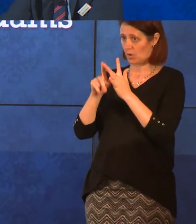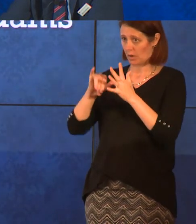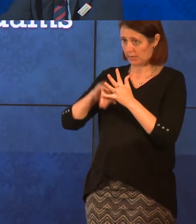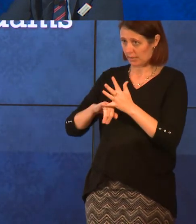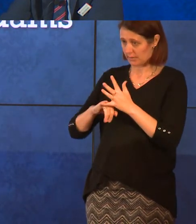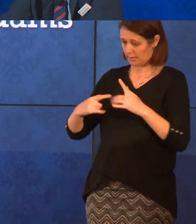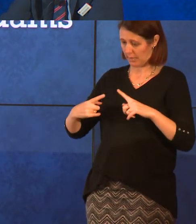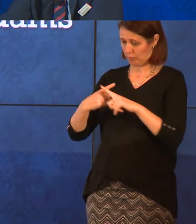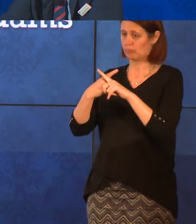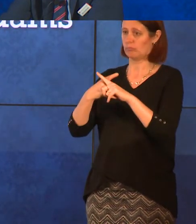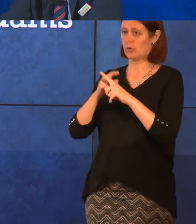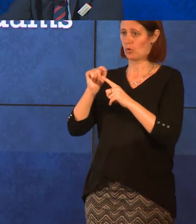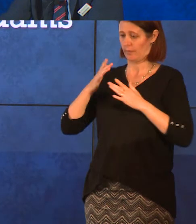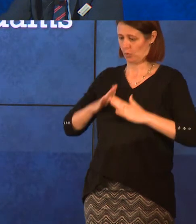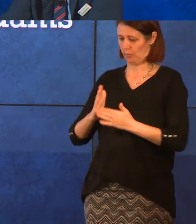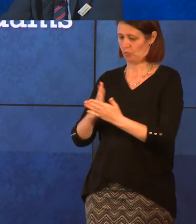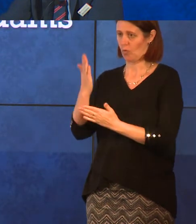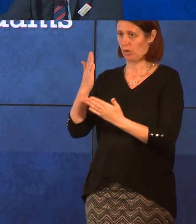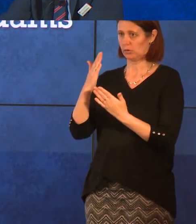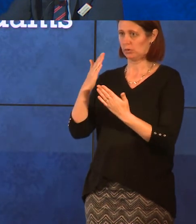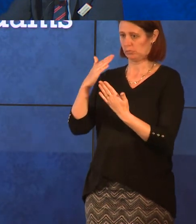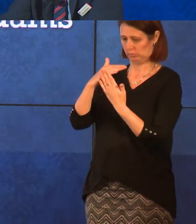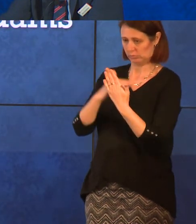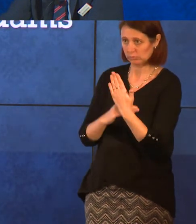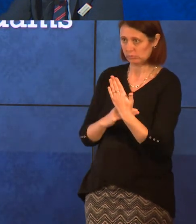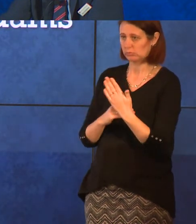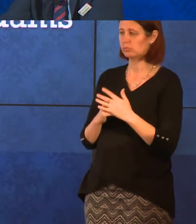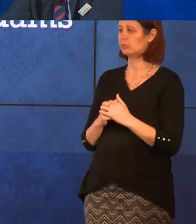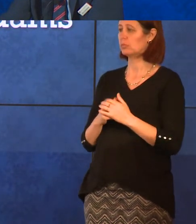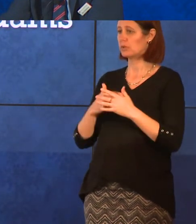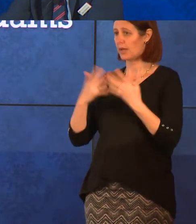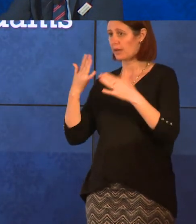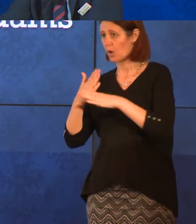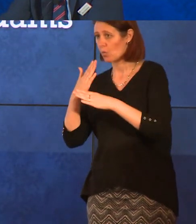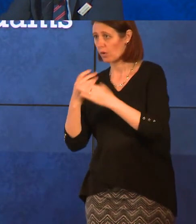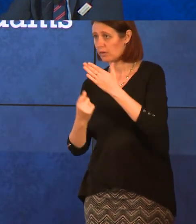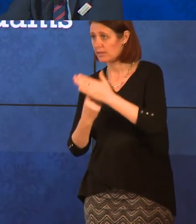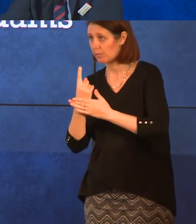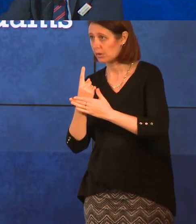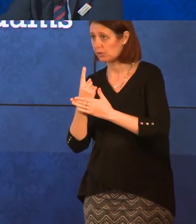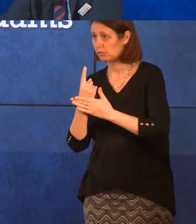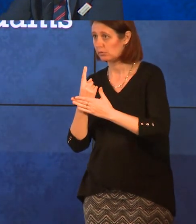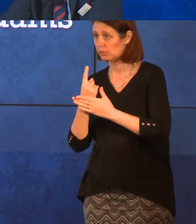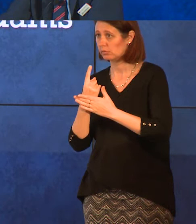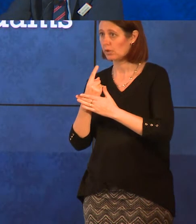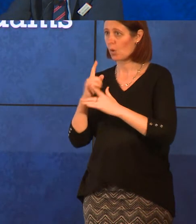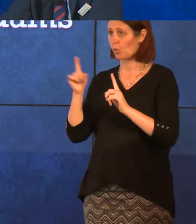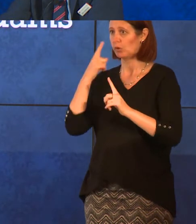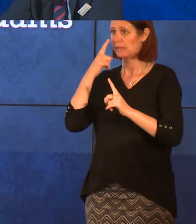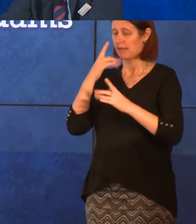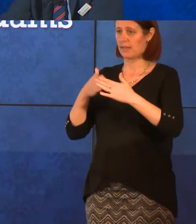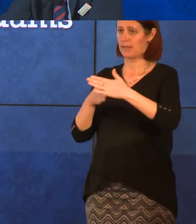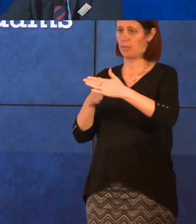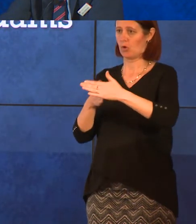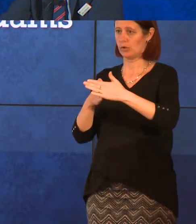breaching human rights obligations, is there any work that's being done in this space? And what do you see are the barriers